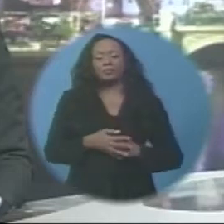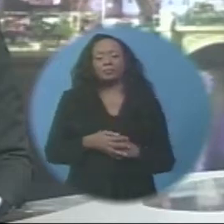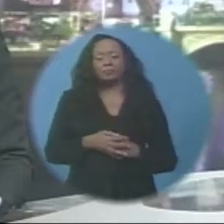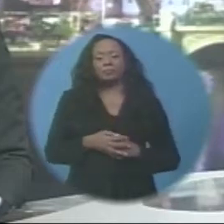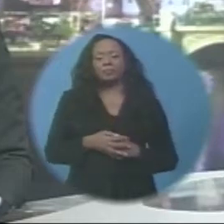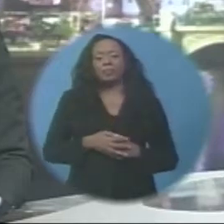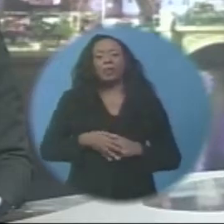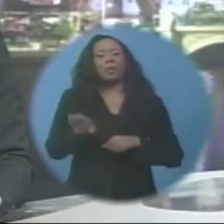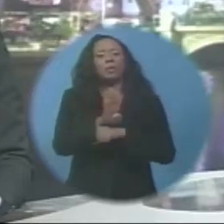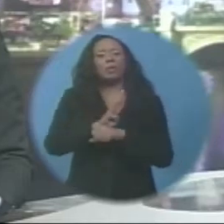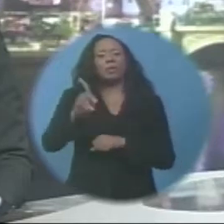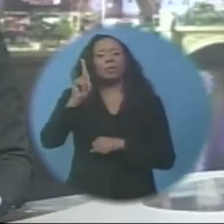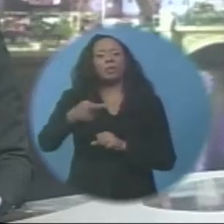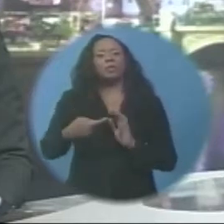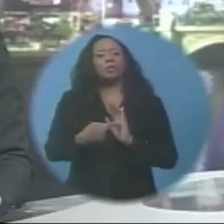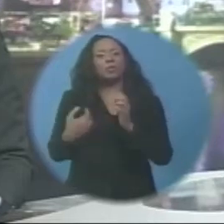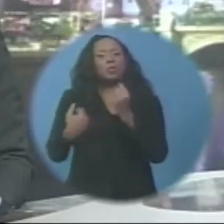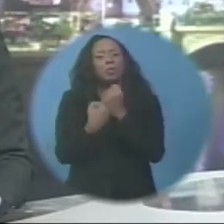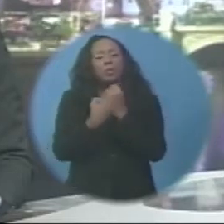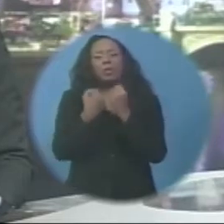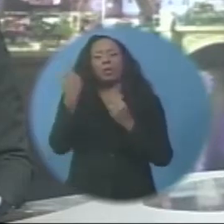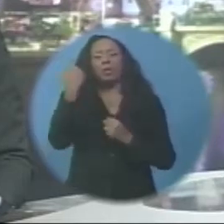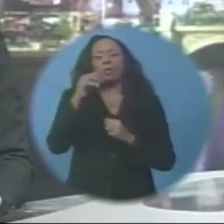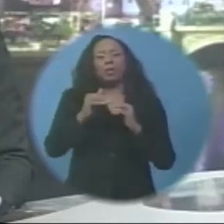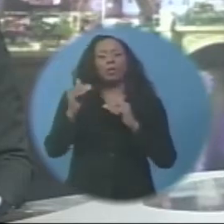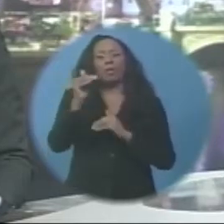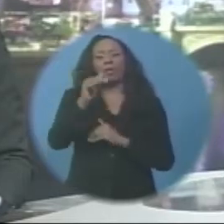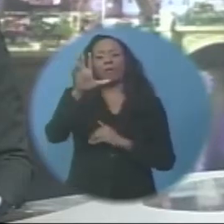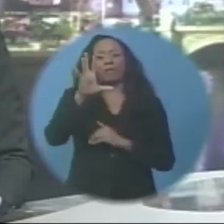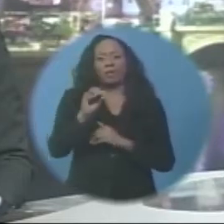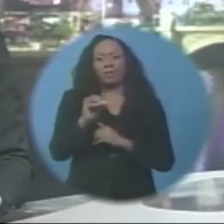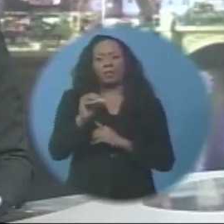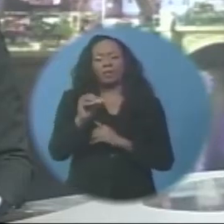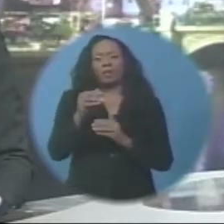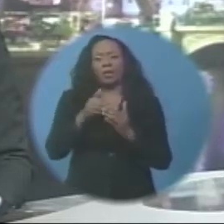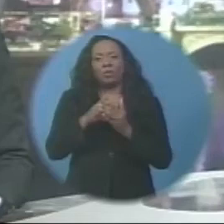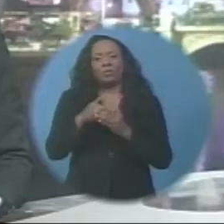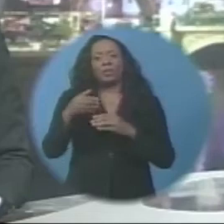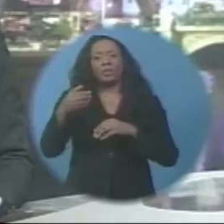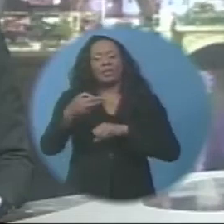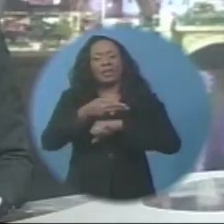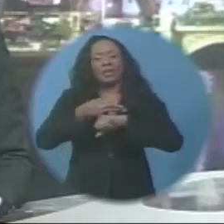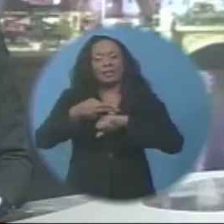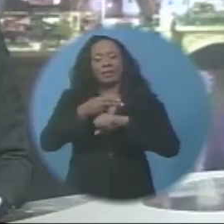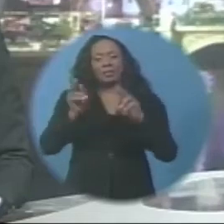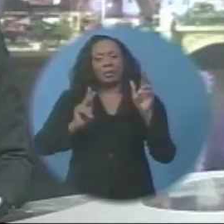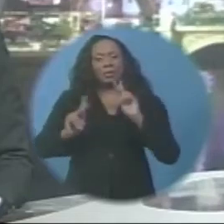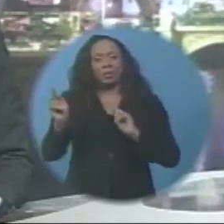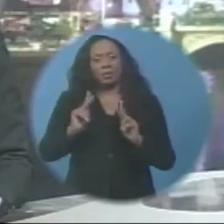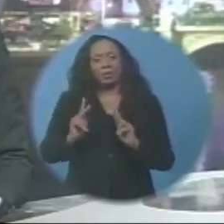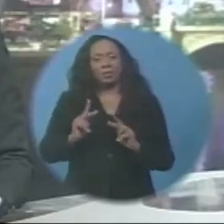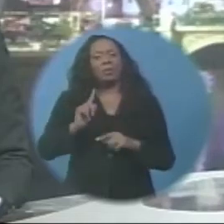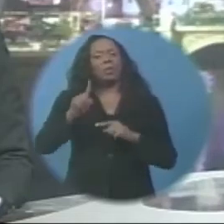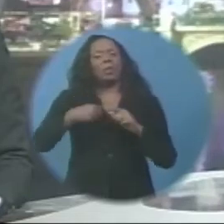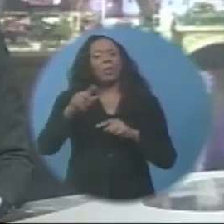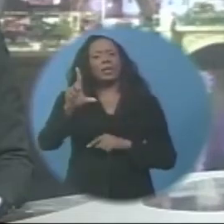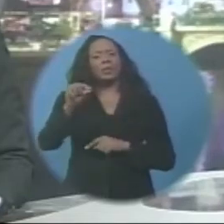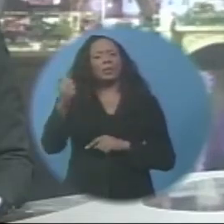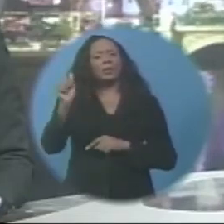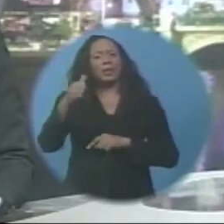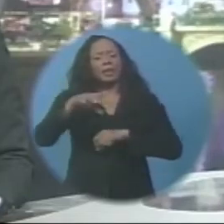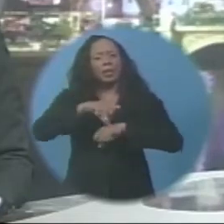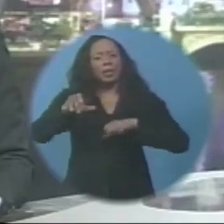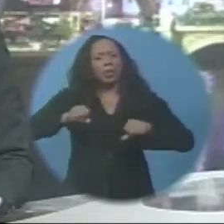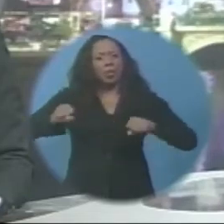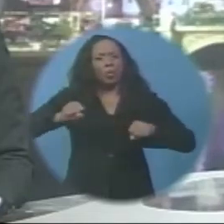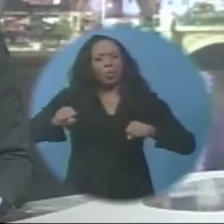counterparts. Over 50,000 Haitians who were granted temporary visas to stay in the United States after the devastating 2010 earthquake will be